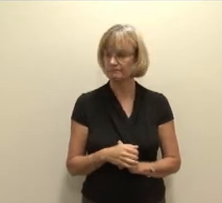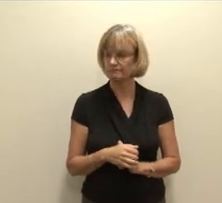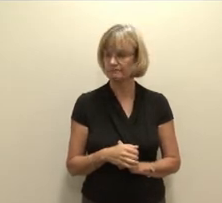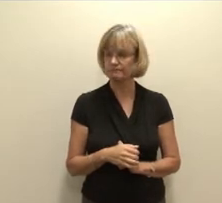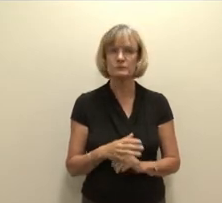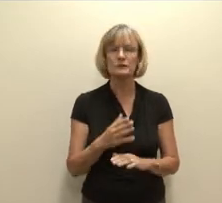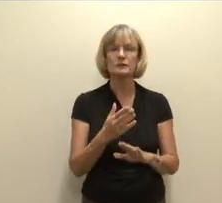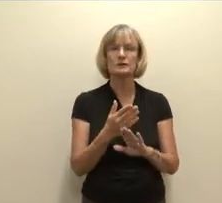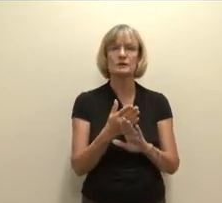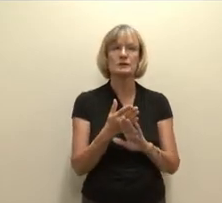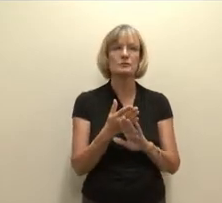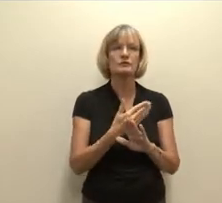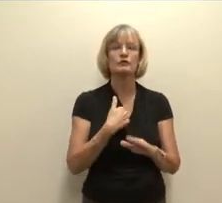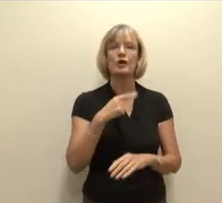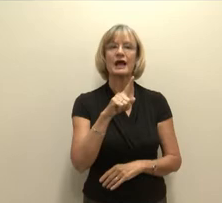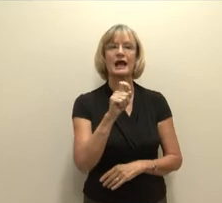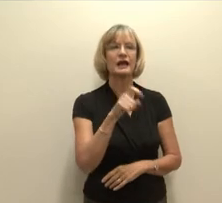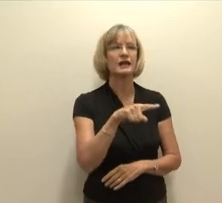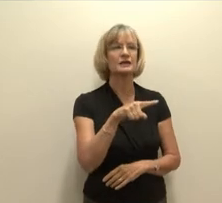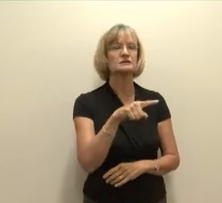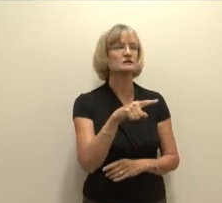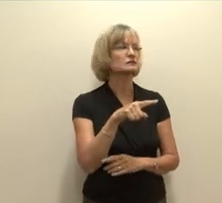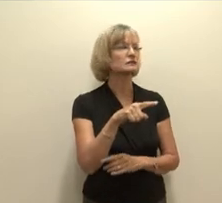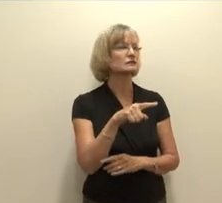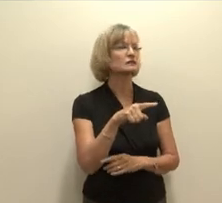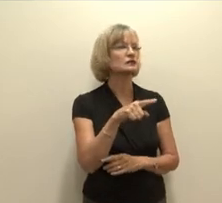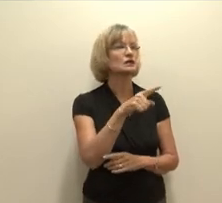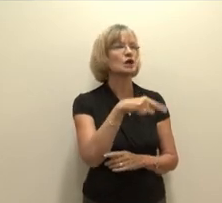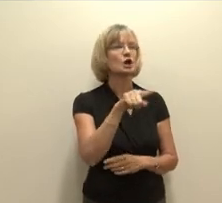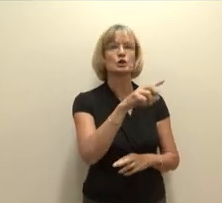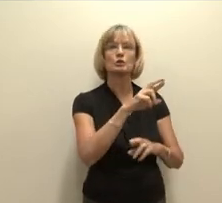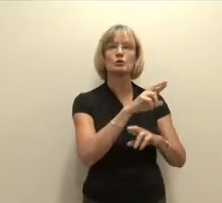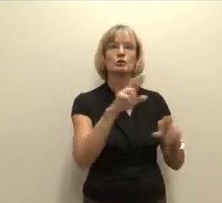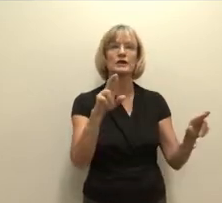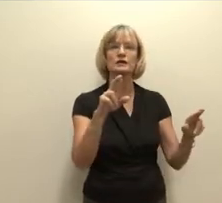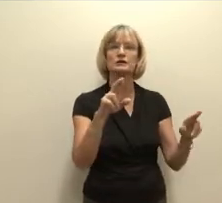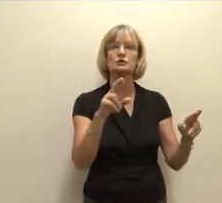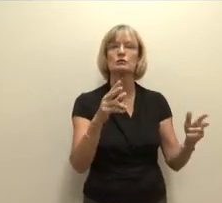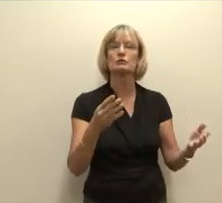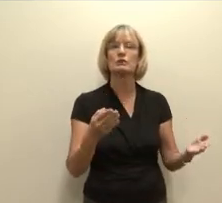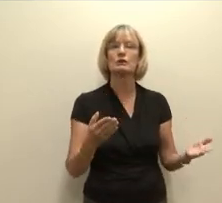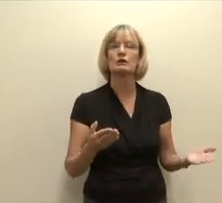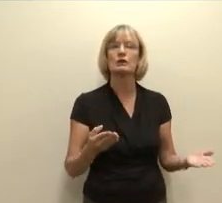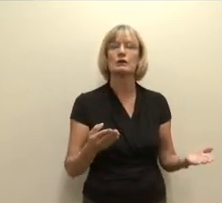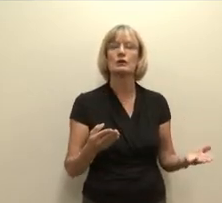Before I ask whether or not anyone's ready to make a motion,